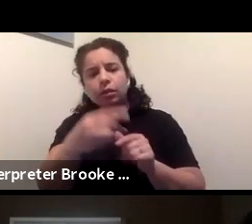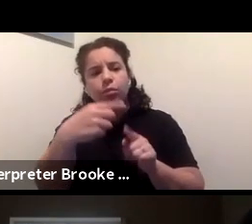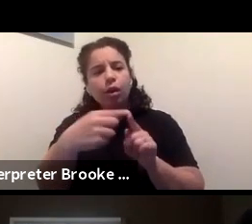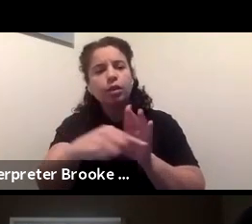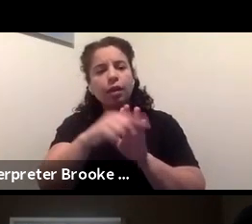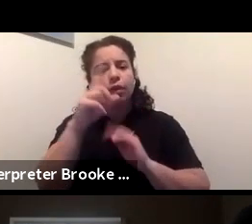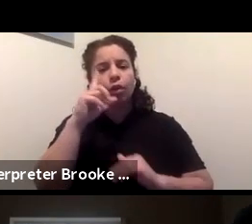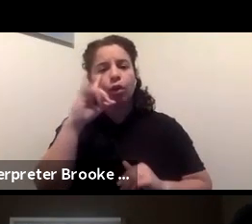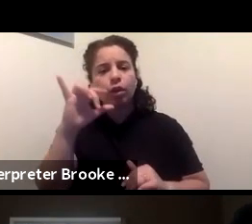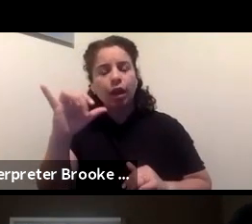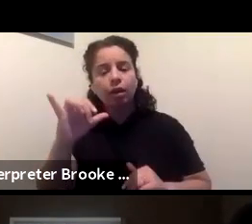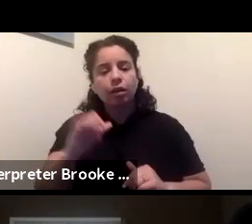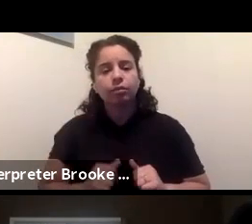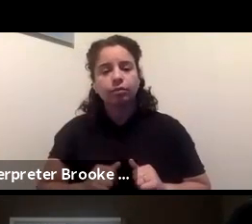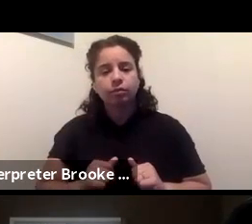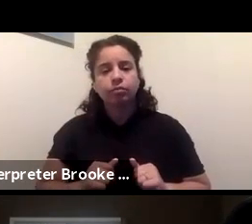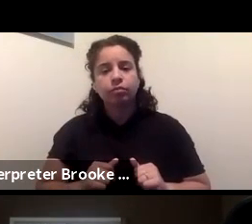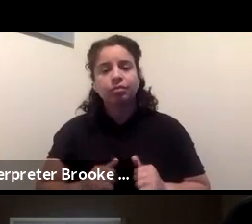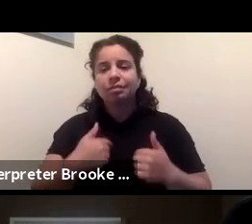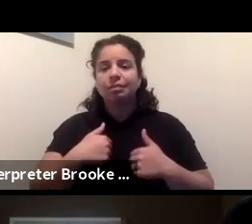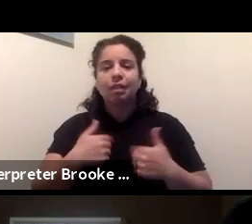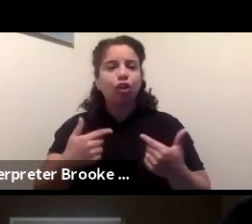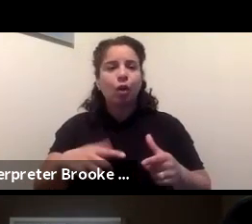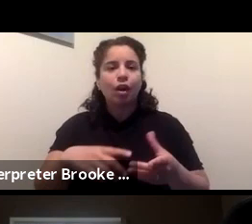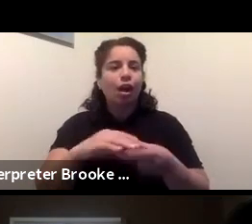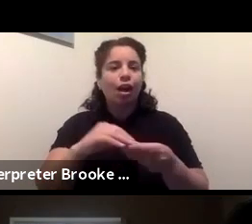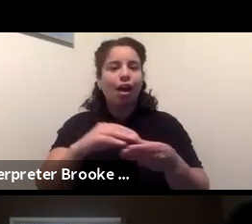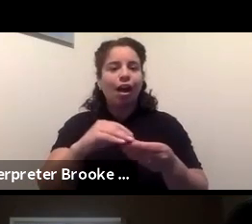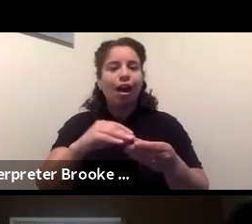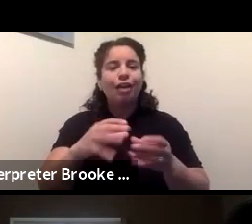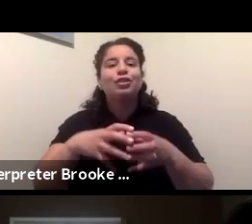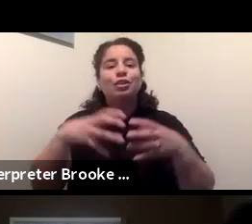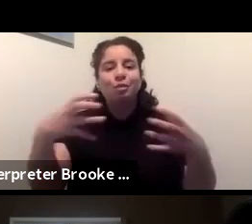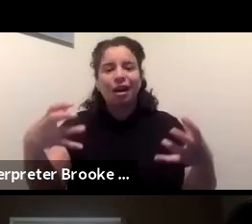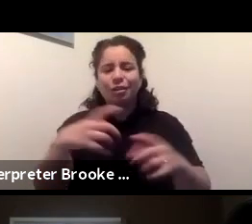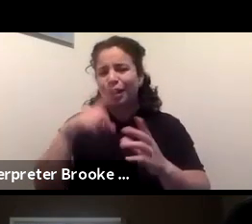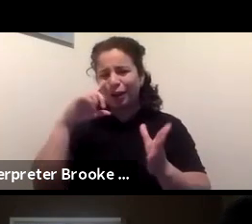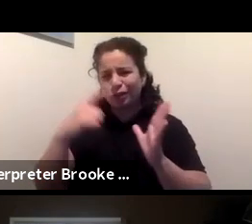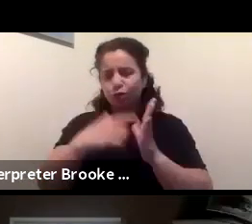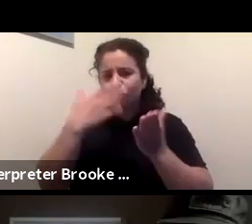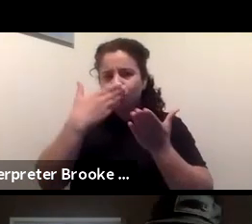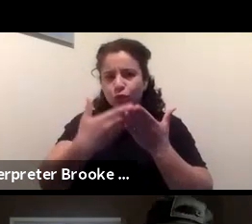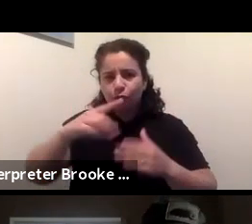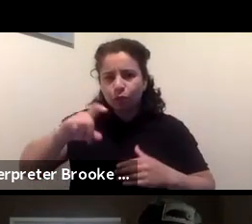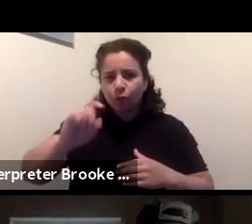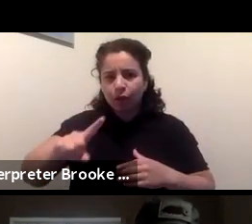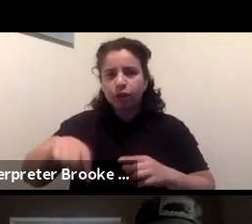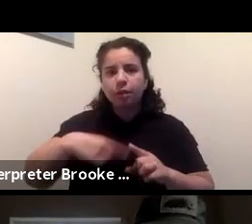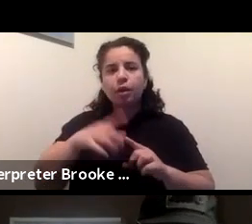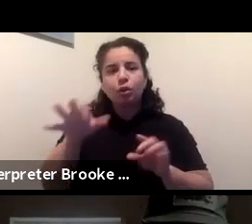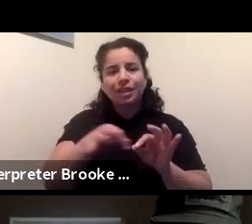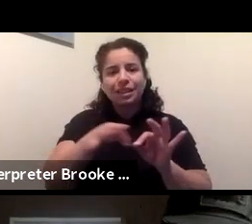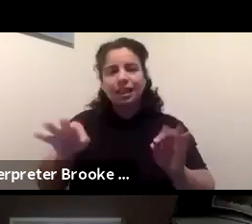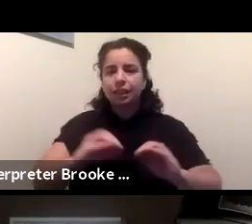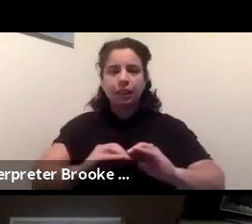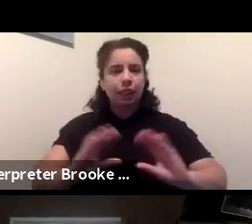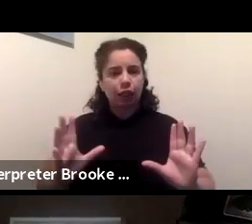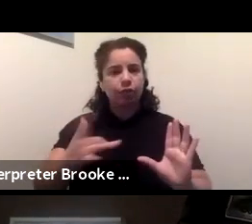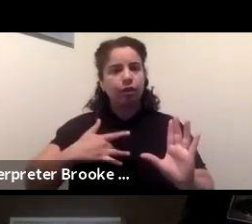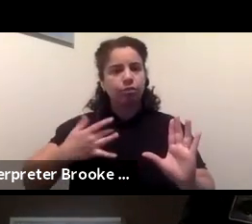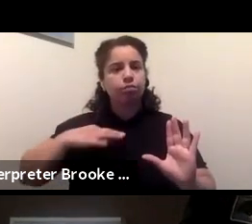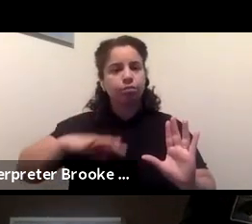I don't want to be talking so much, but there's so many good questions here, and the way they're stated are useful. So I ask my colleagues, should I